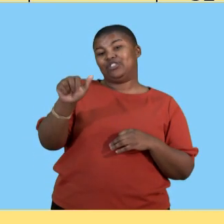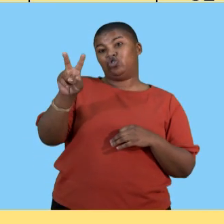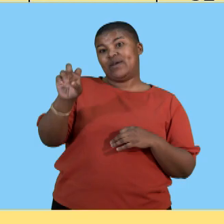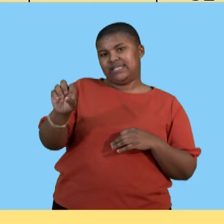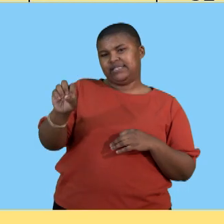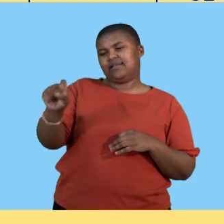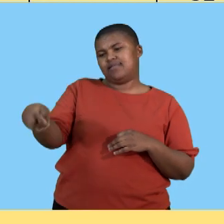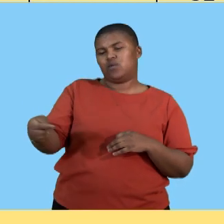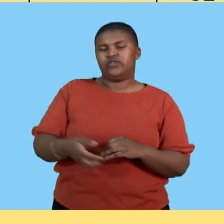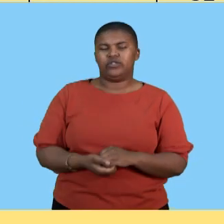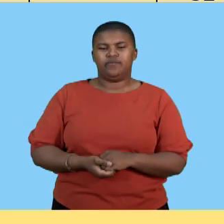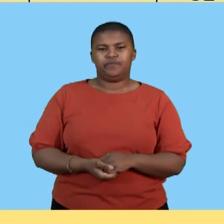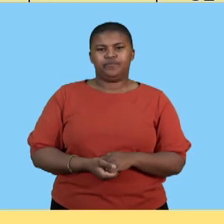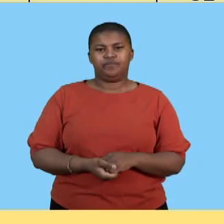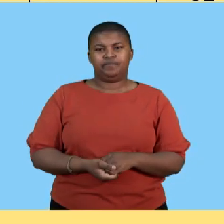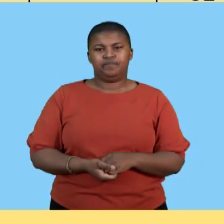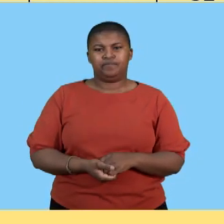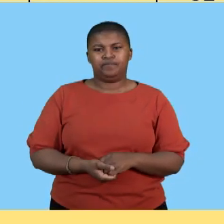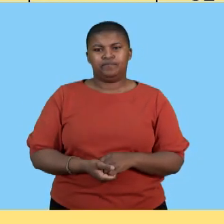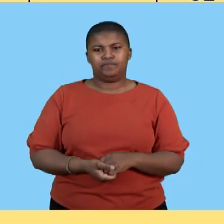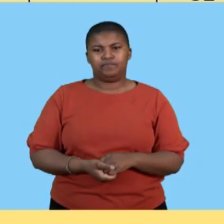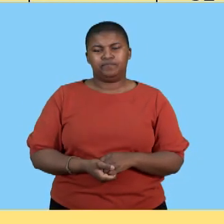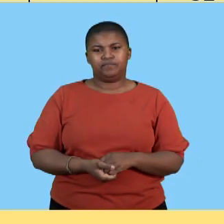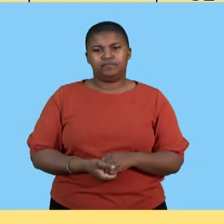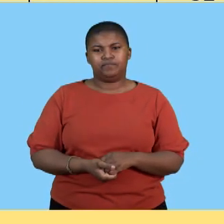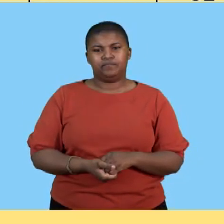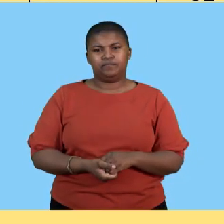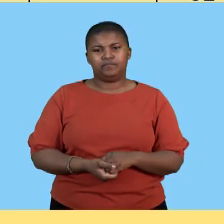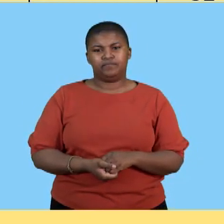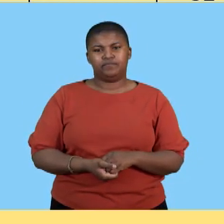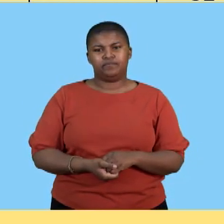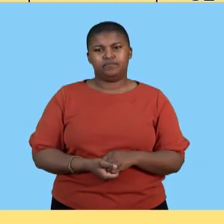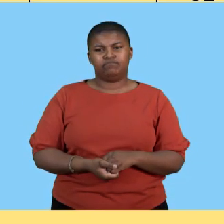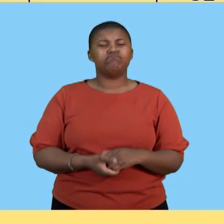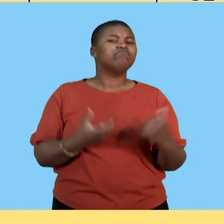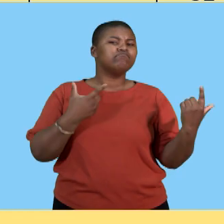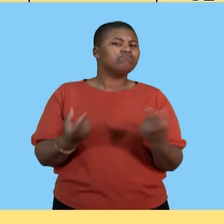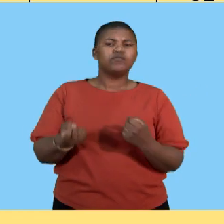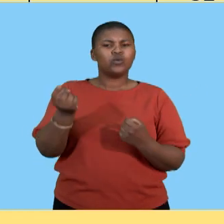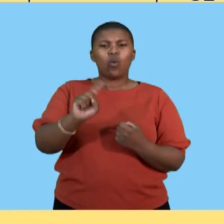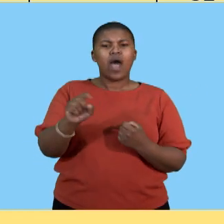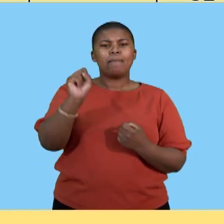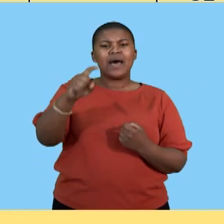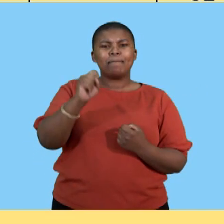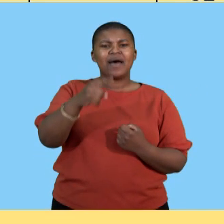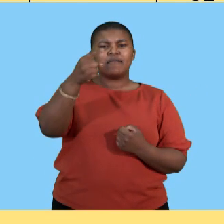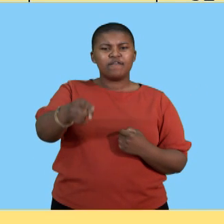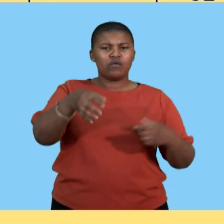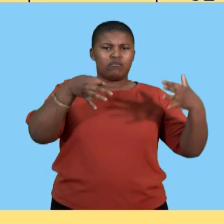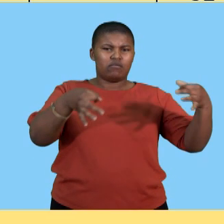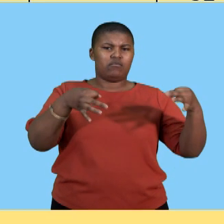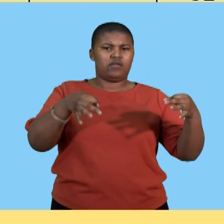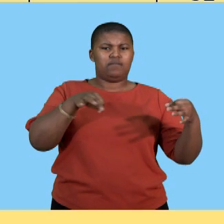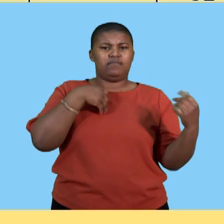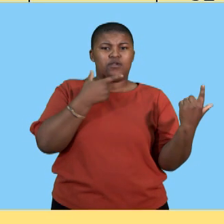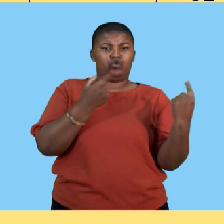620,000. 620,000. Now, what do we do in the statement of comprehensive income?